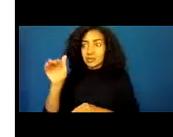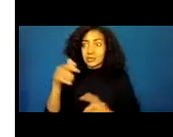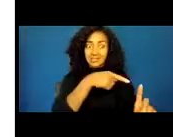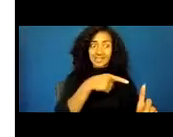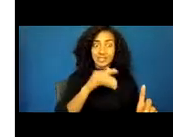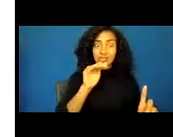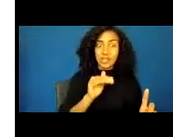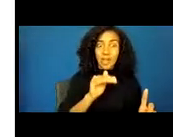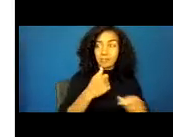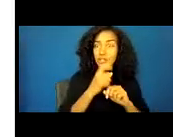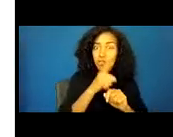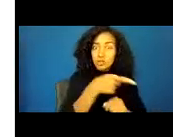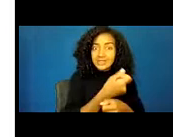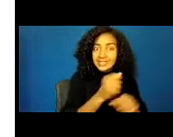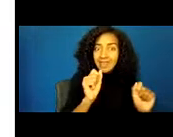safe space.